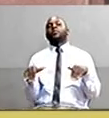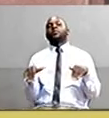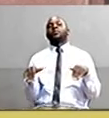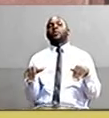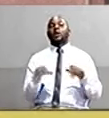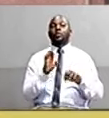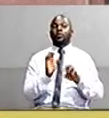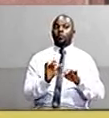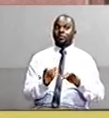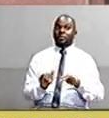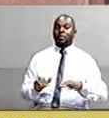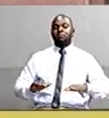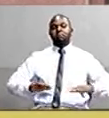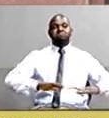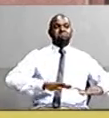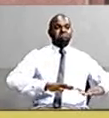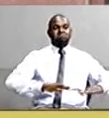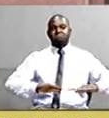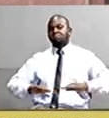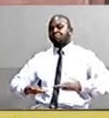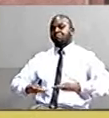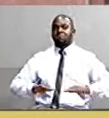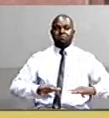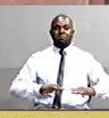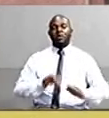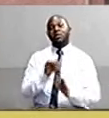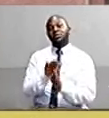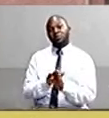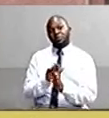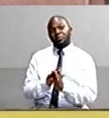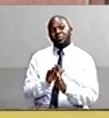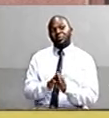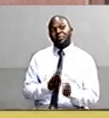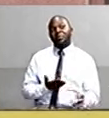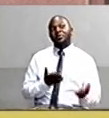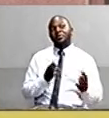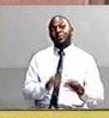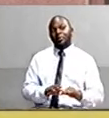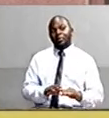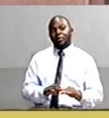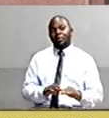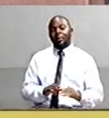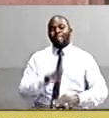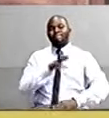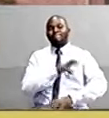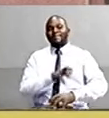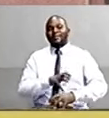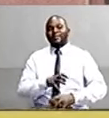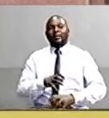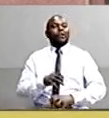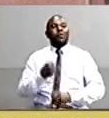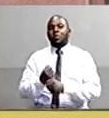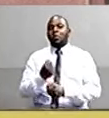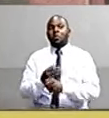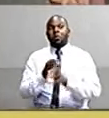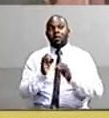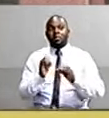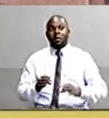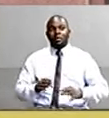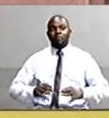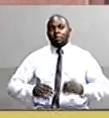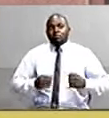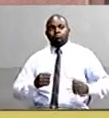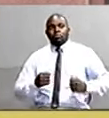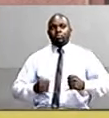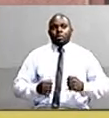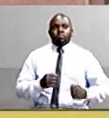ours, you die slowly. The muscles are not working, the what? You